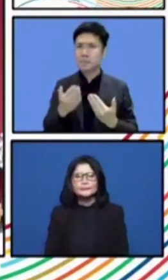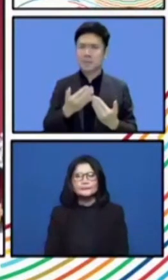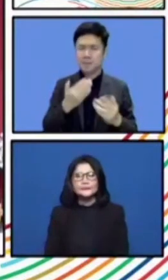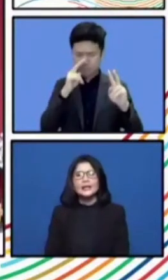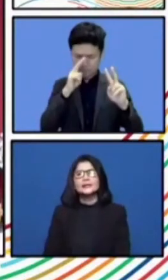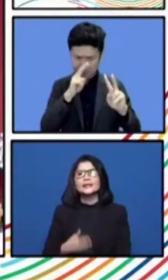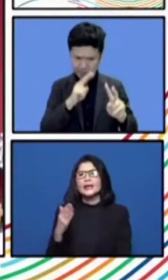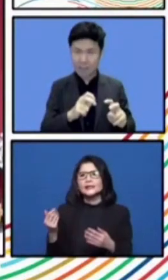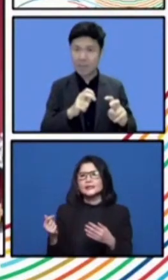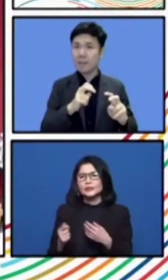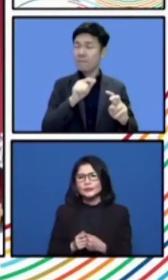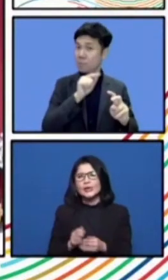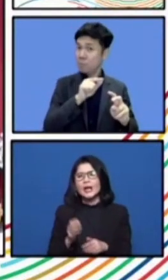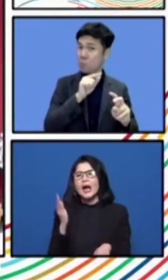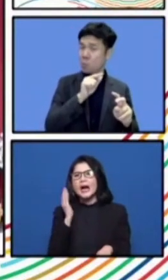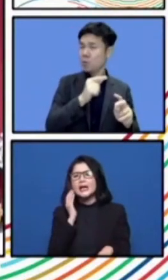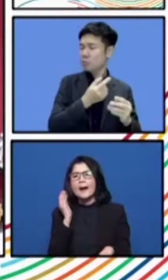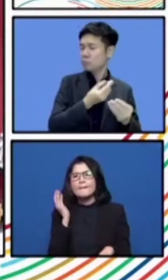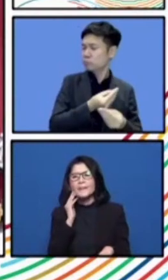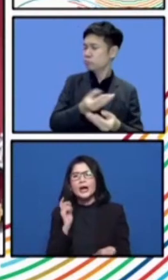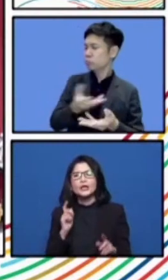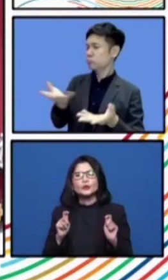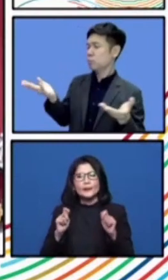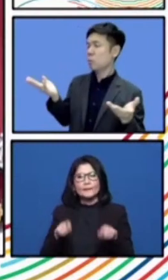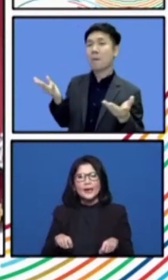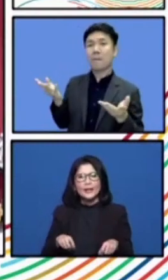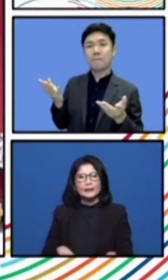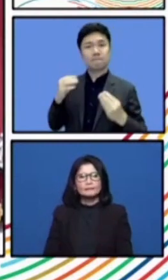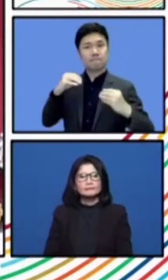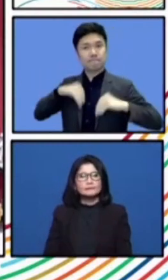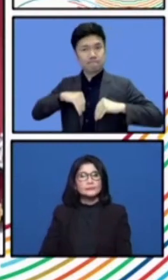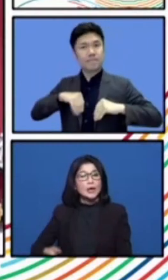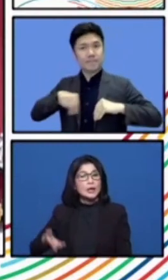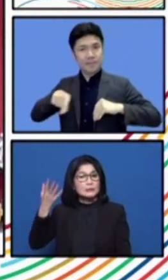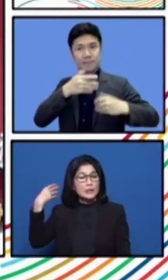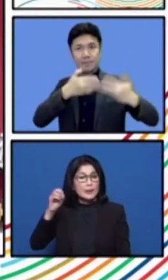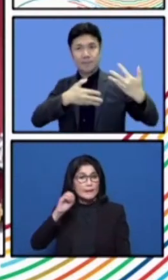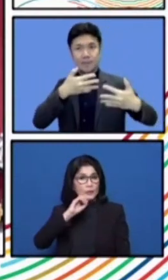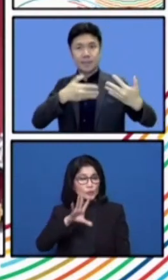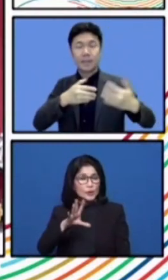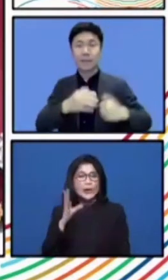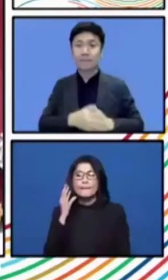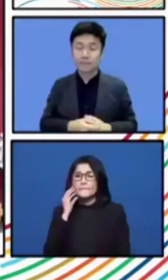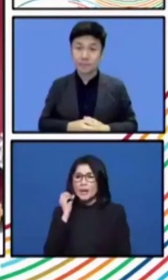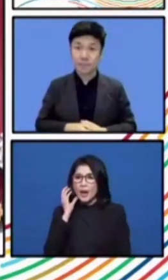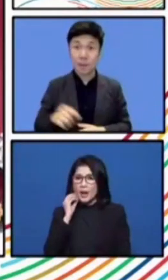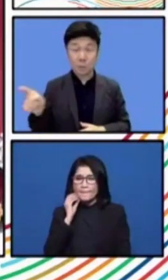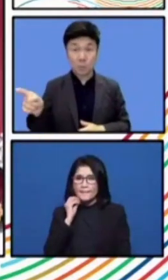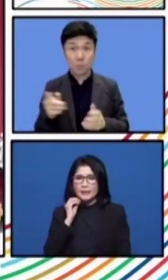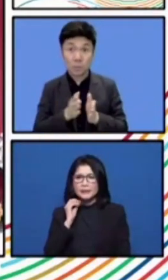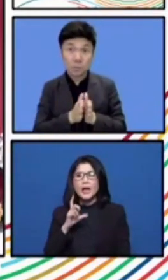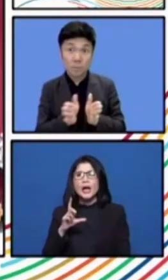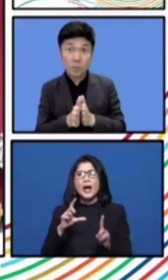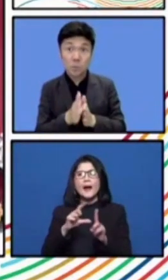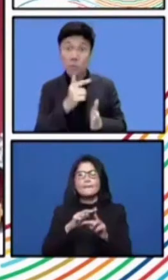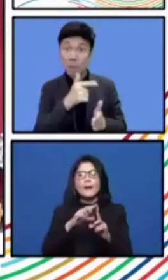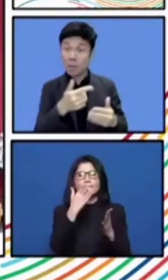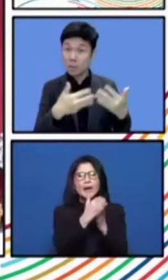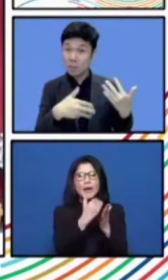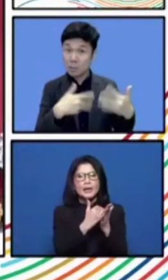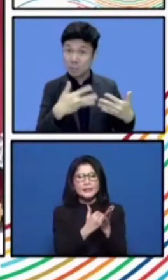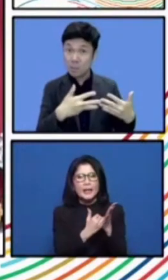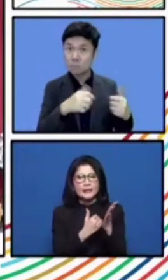you also highlighted an experience where this database was linked to an education